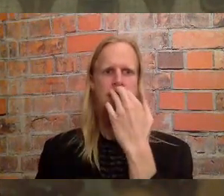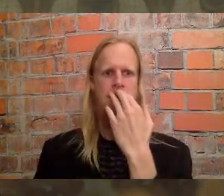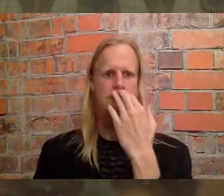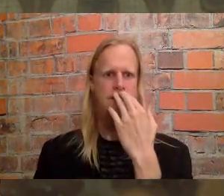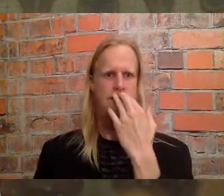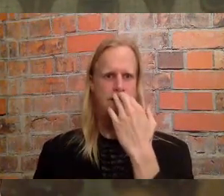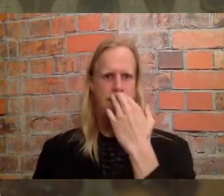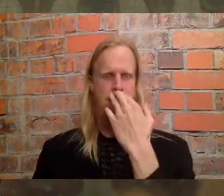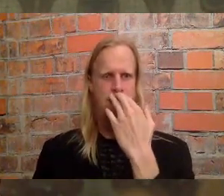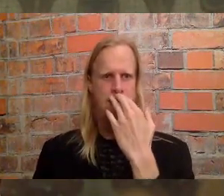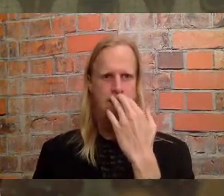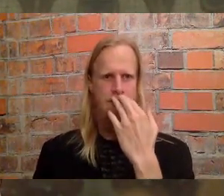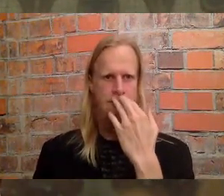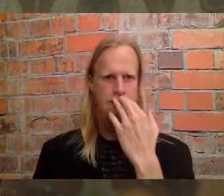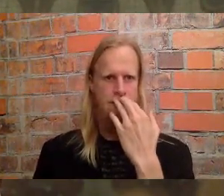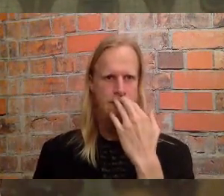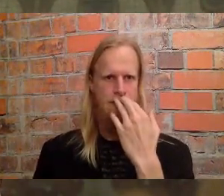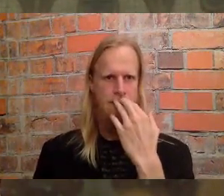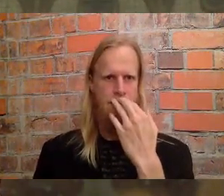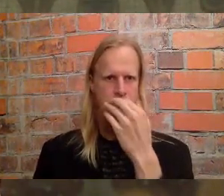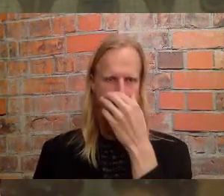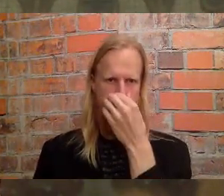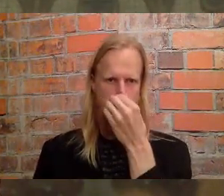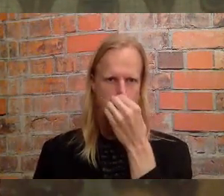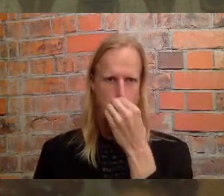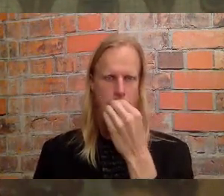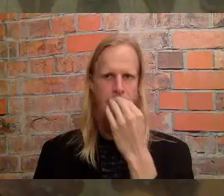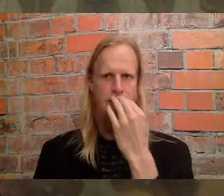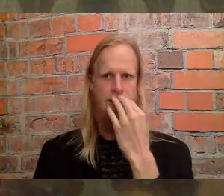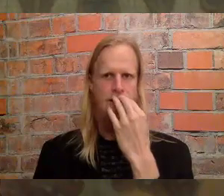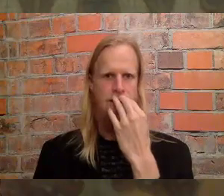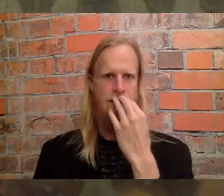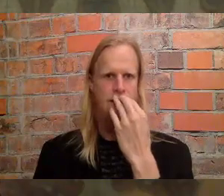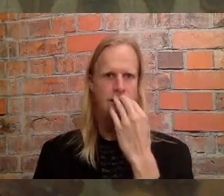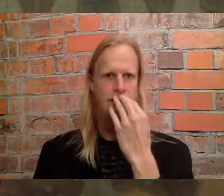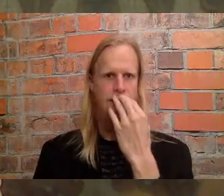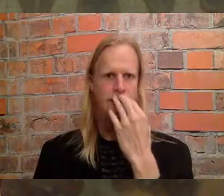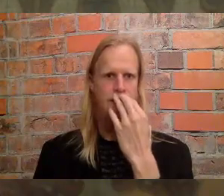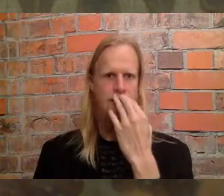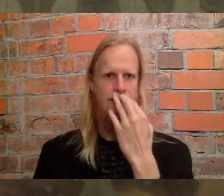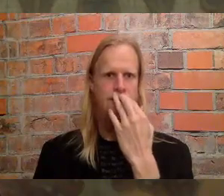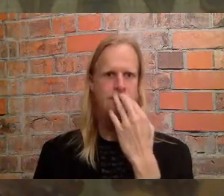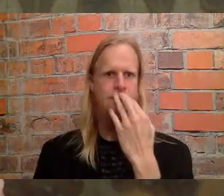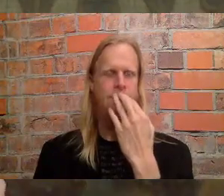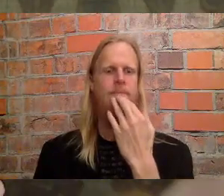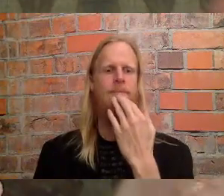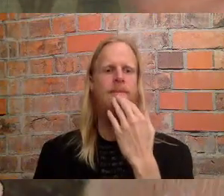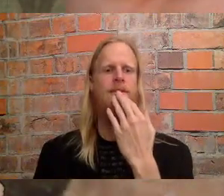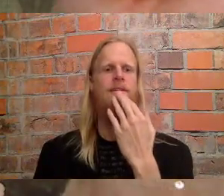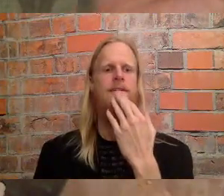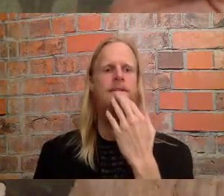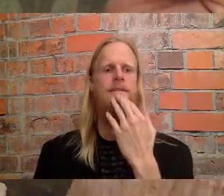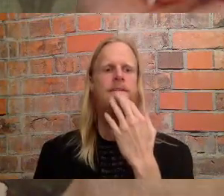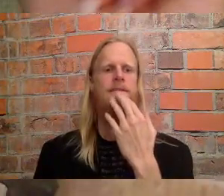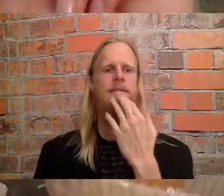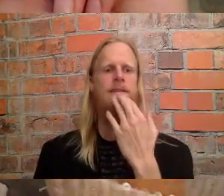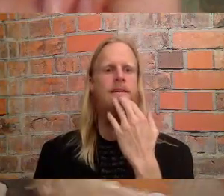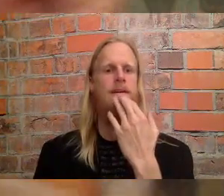if I continue to stay afraid. Tapping under the lips. I can stay